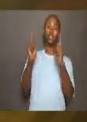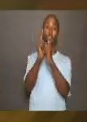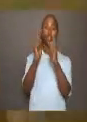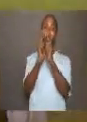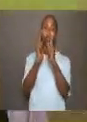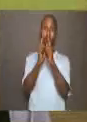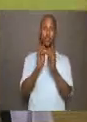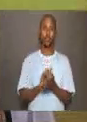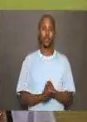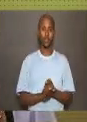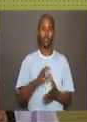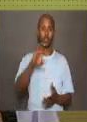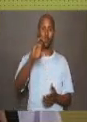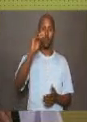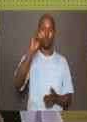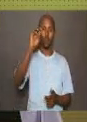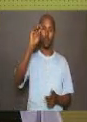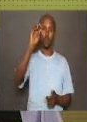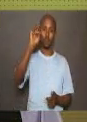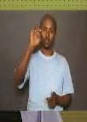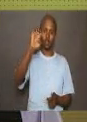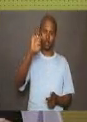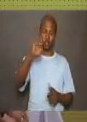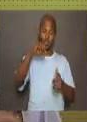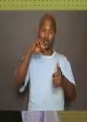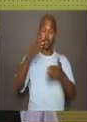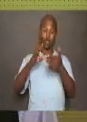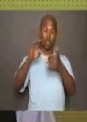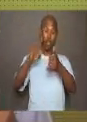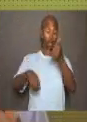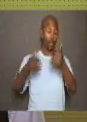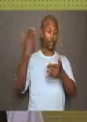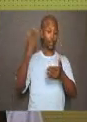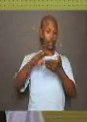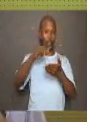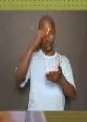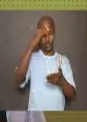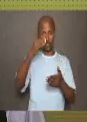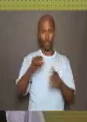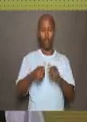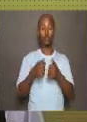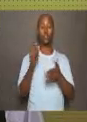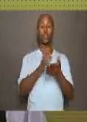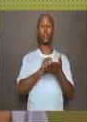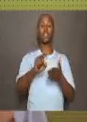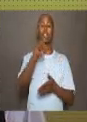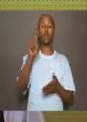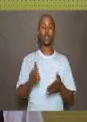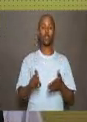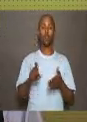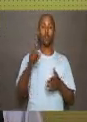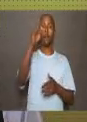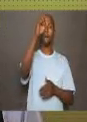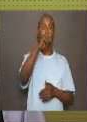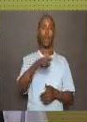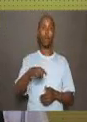cone. In the last lesson, you learned how to write the equation of